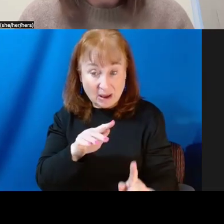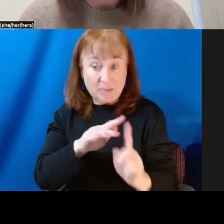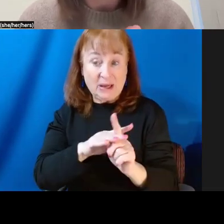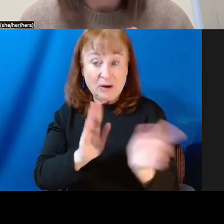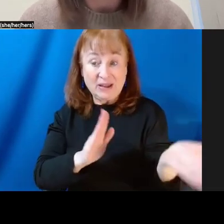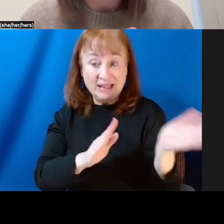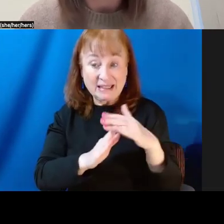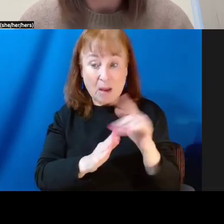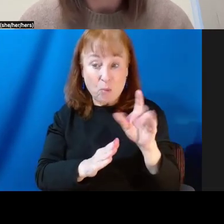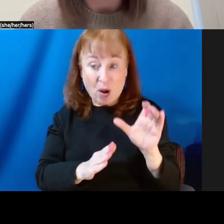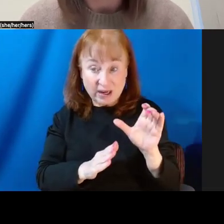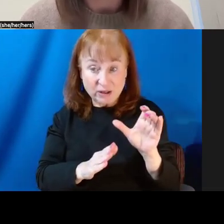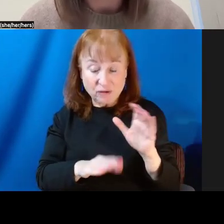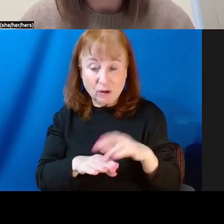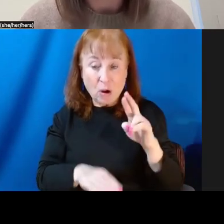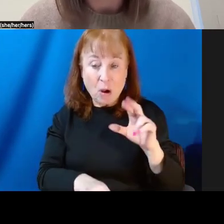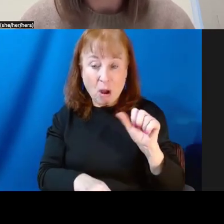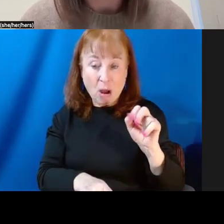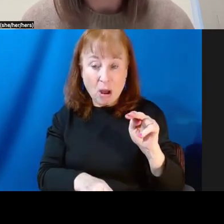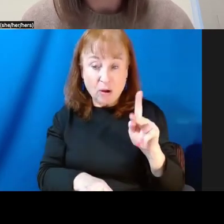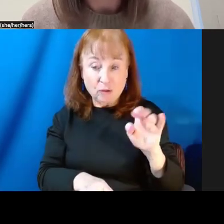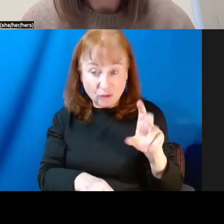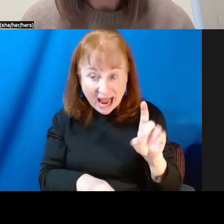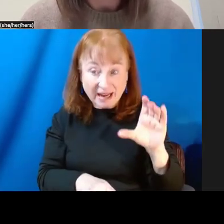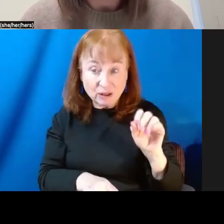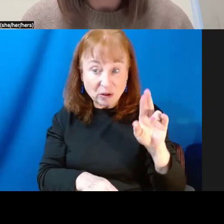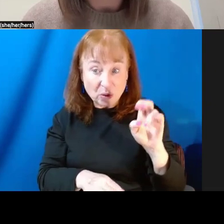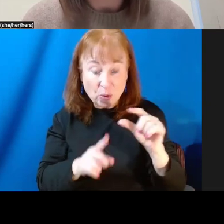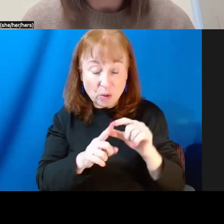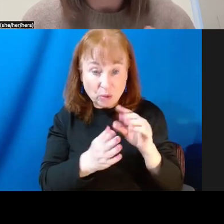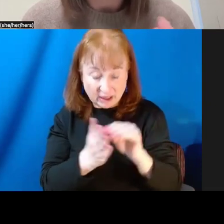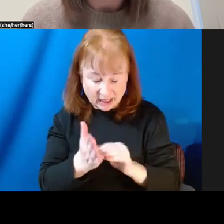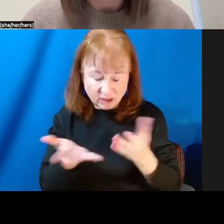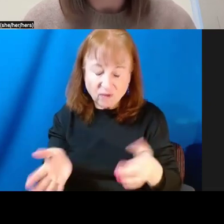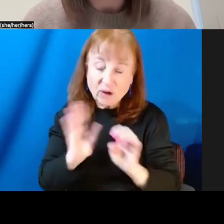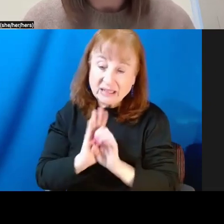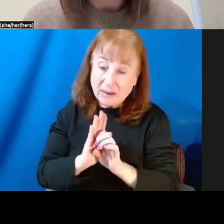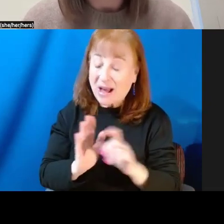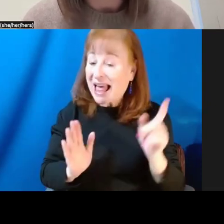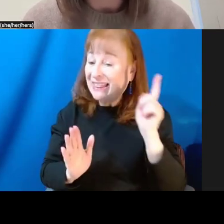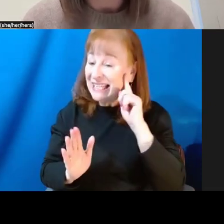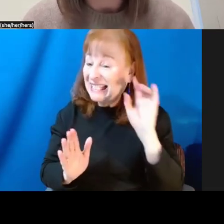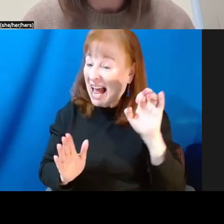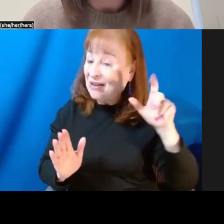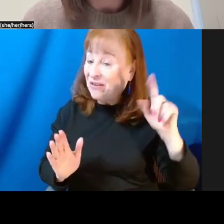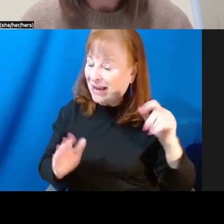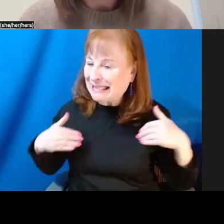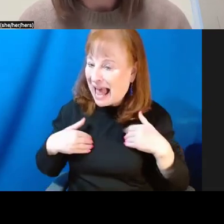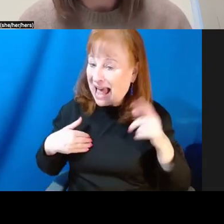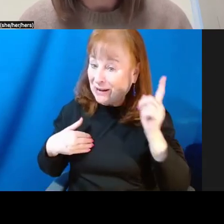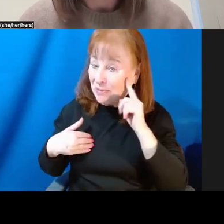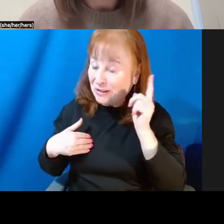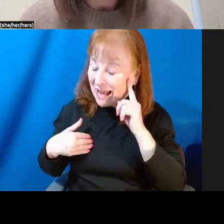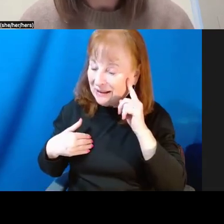top 100 on the ranked core word lists. That's here. So for example, in the sound effects and animal sounds category,